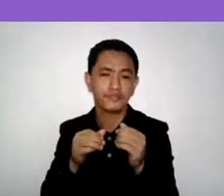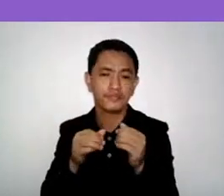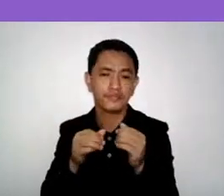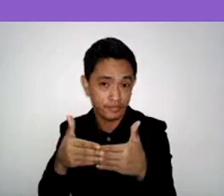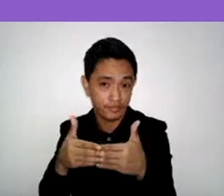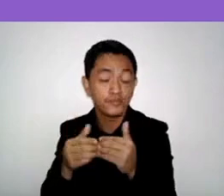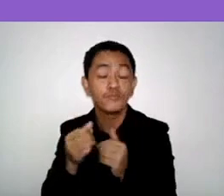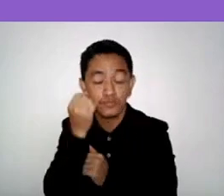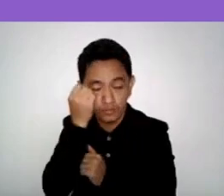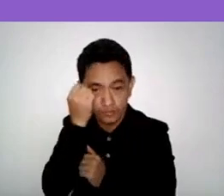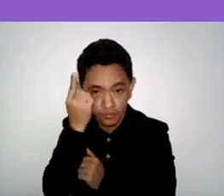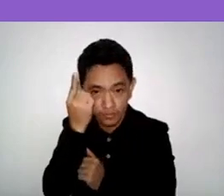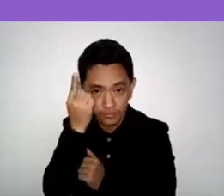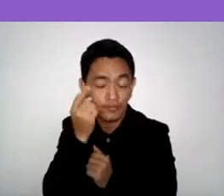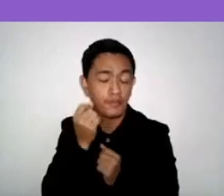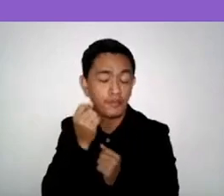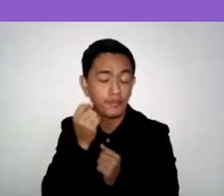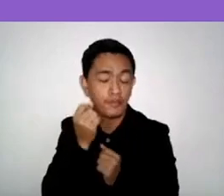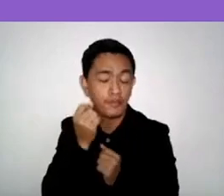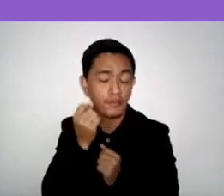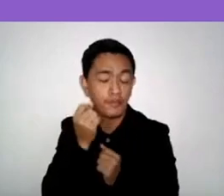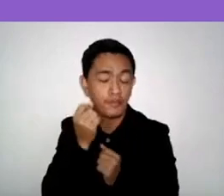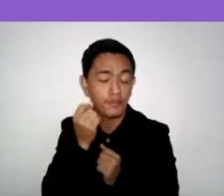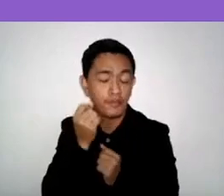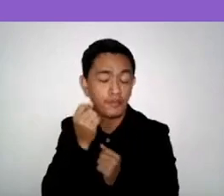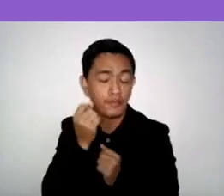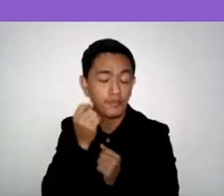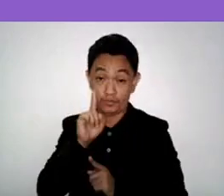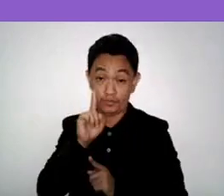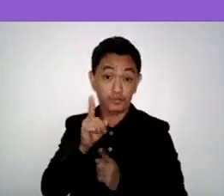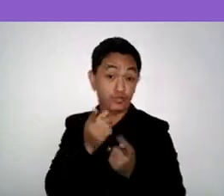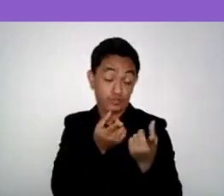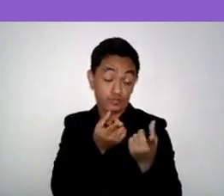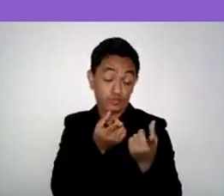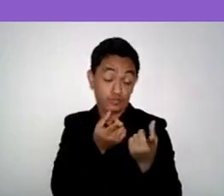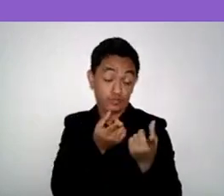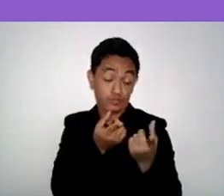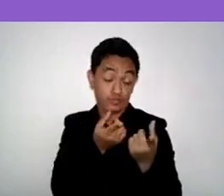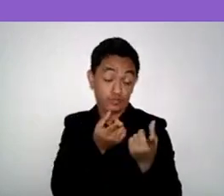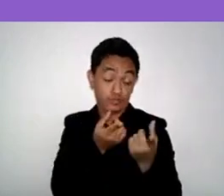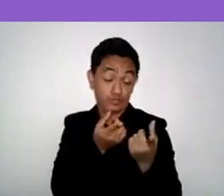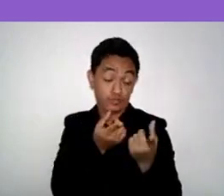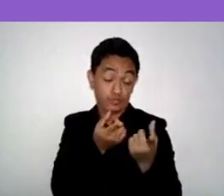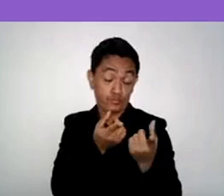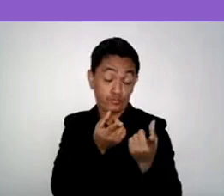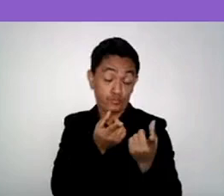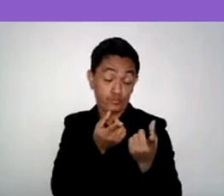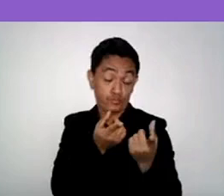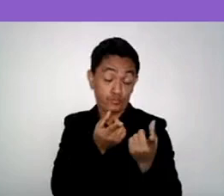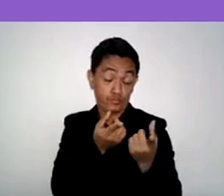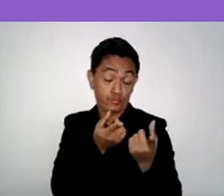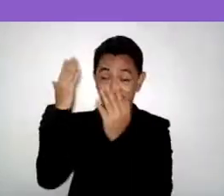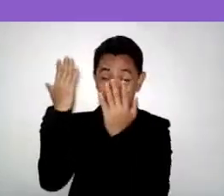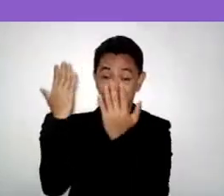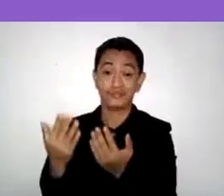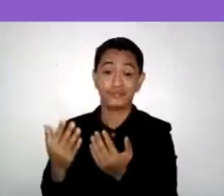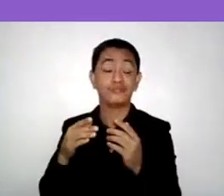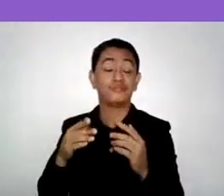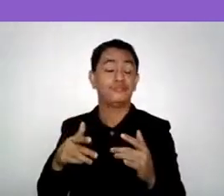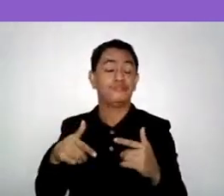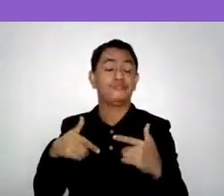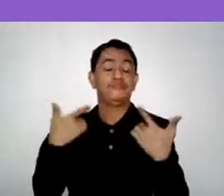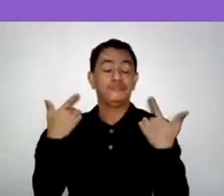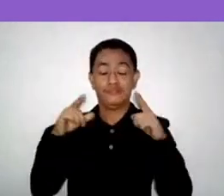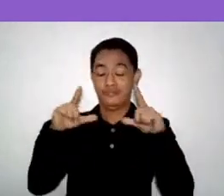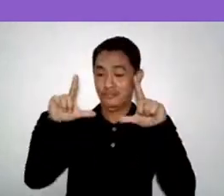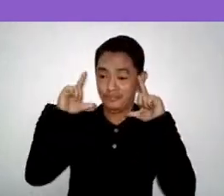that the sessions delivered a while back will be further processed for us to better understand and appreciate them. And one way to do that